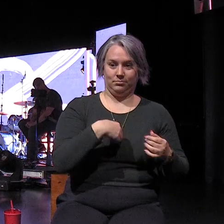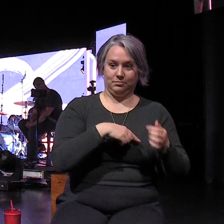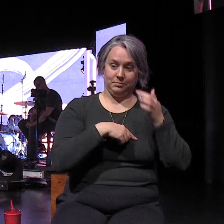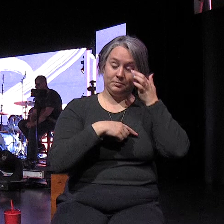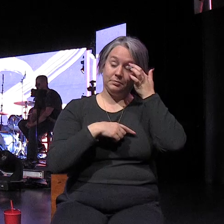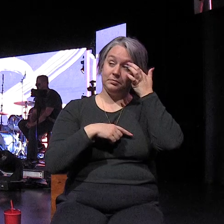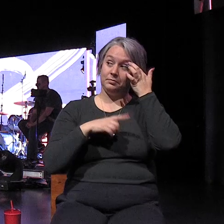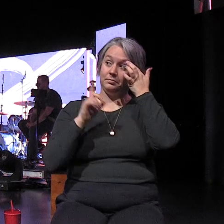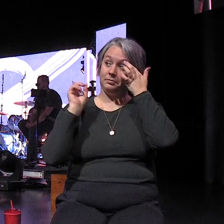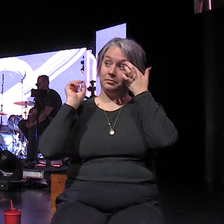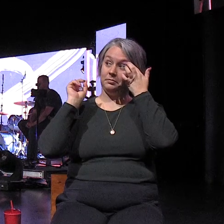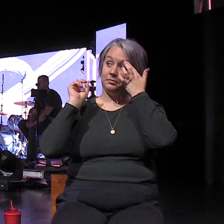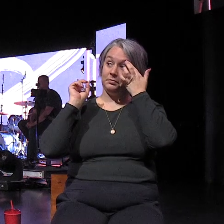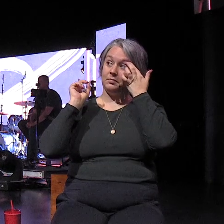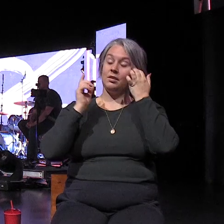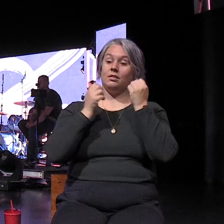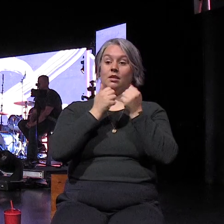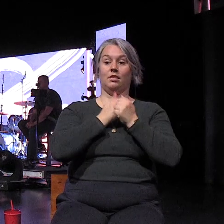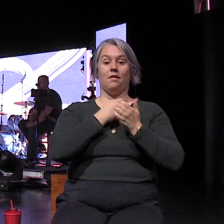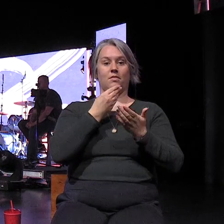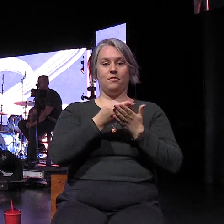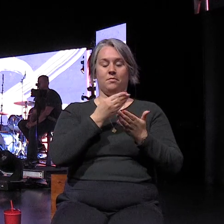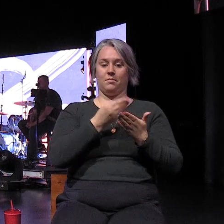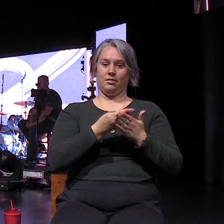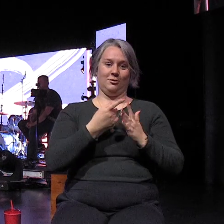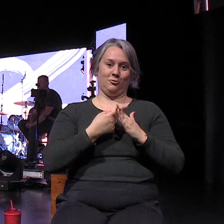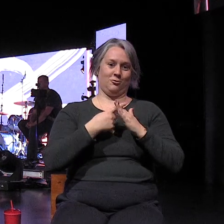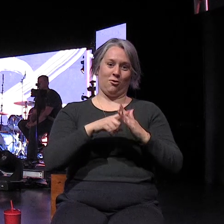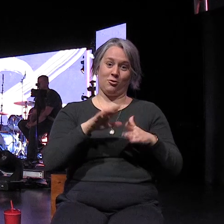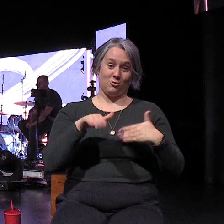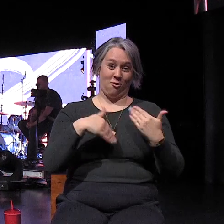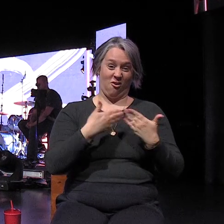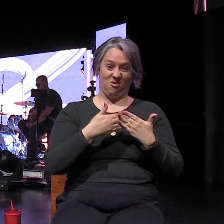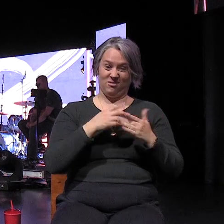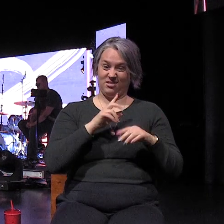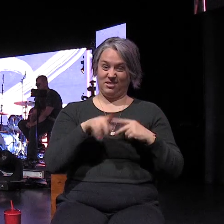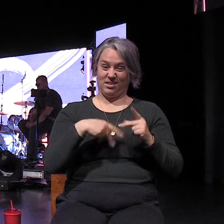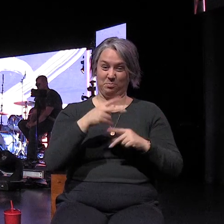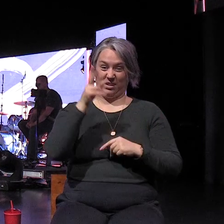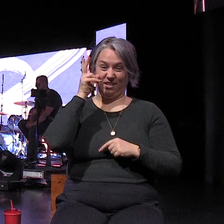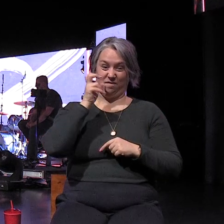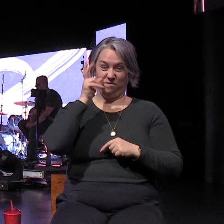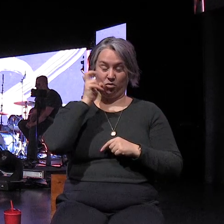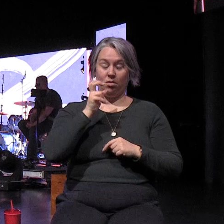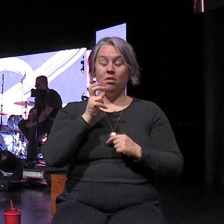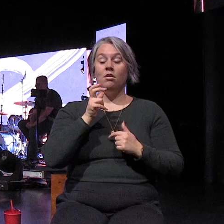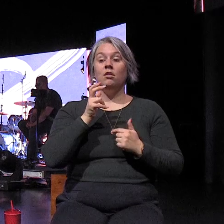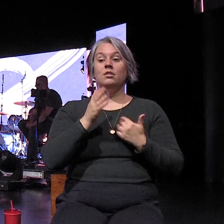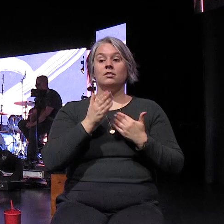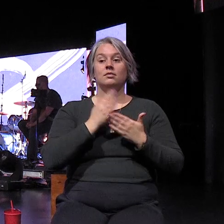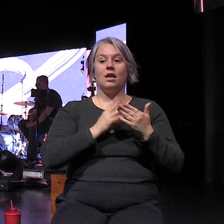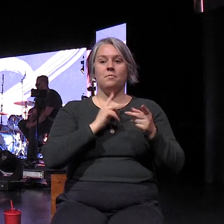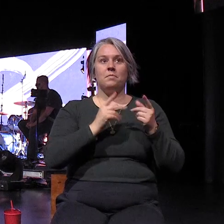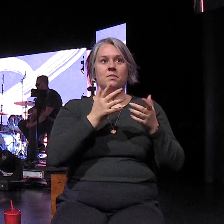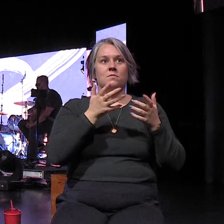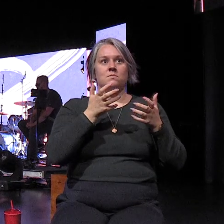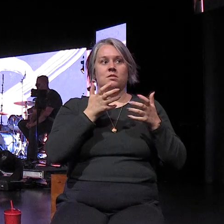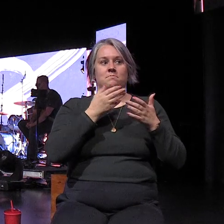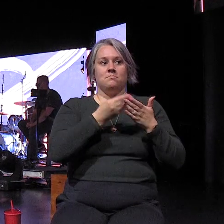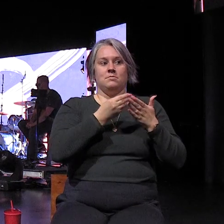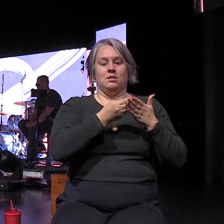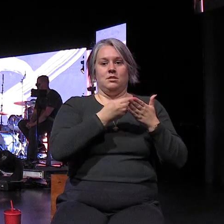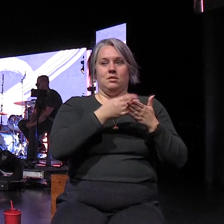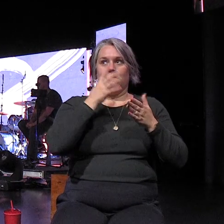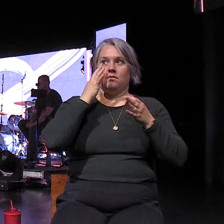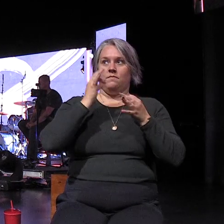of money is the root of all kinds of evil, and some people craving money have wandered from the true faith